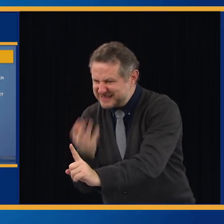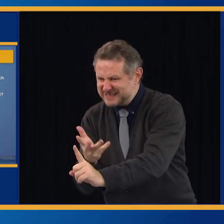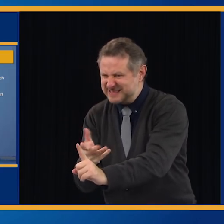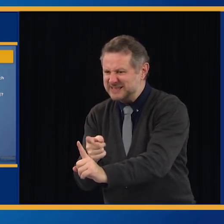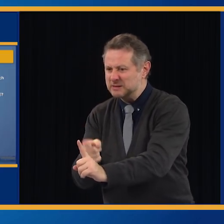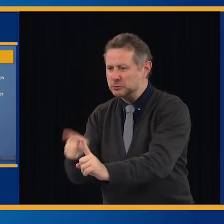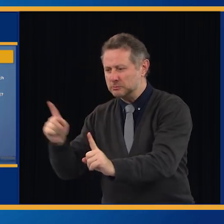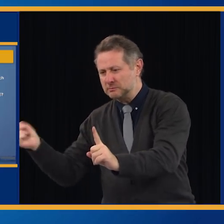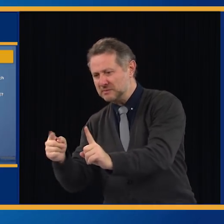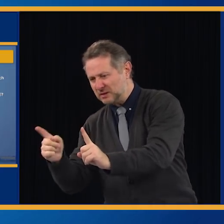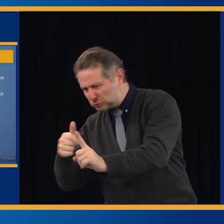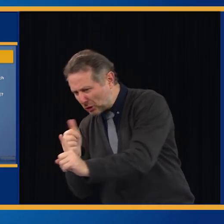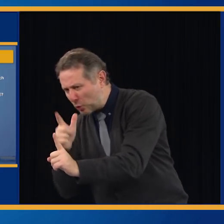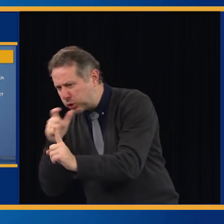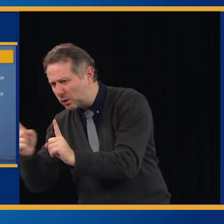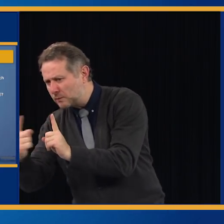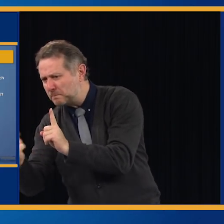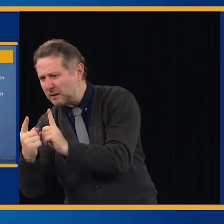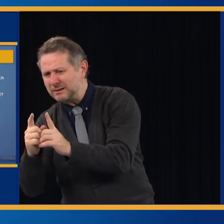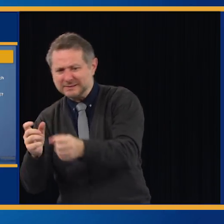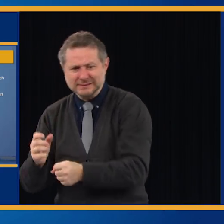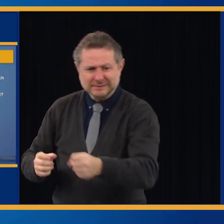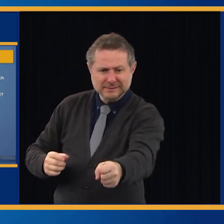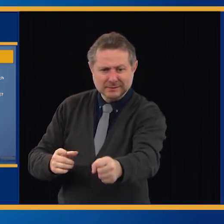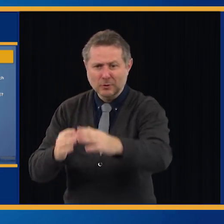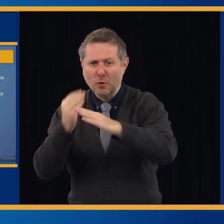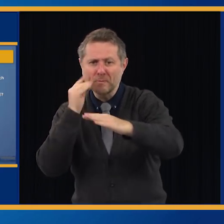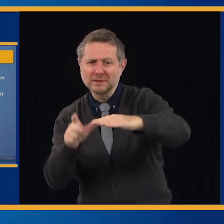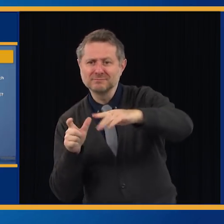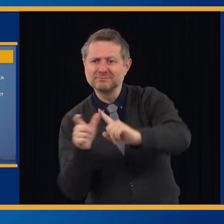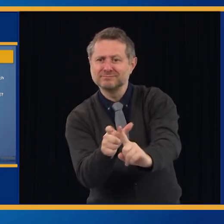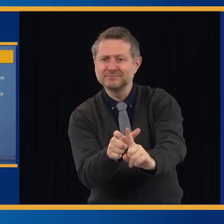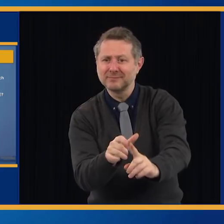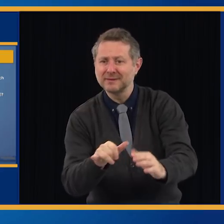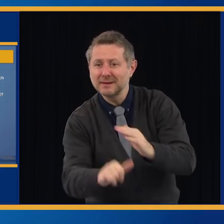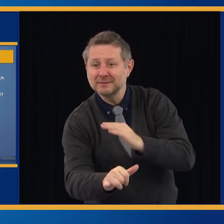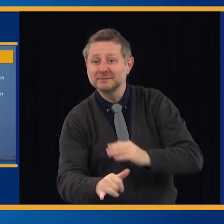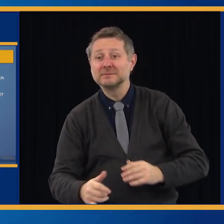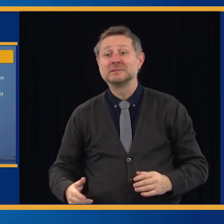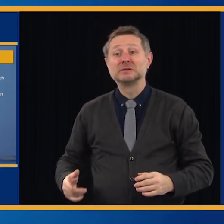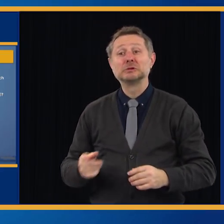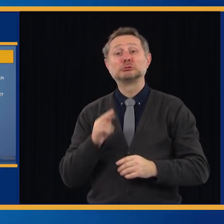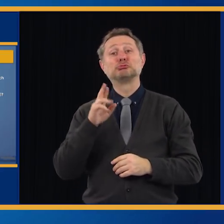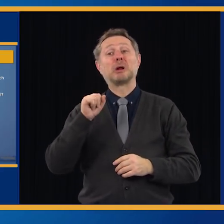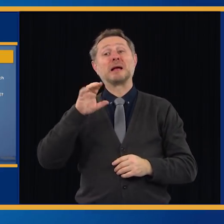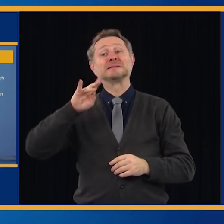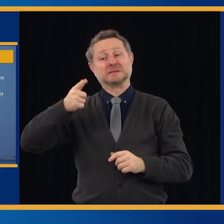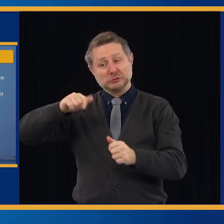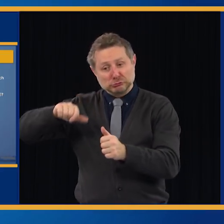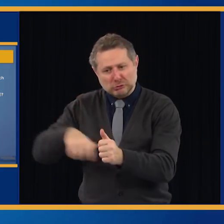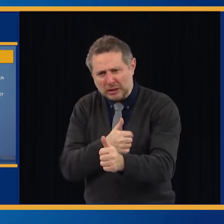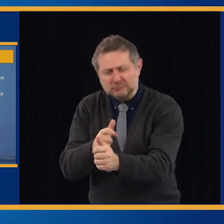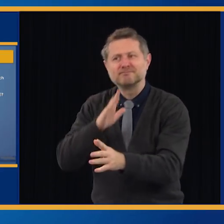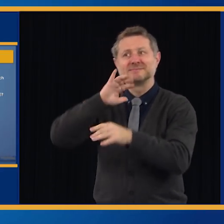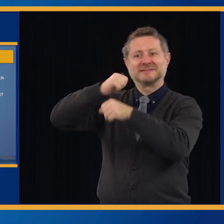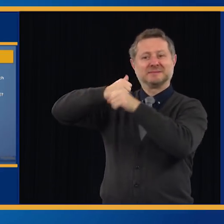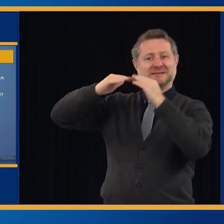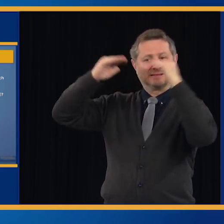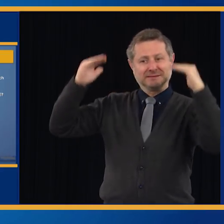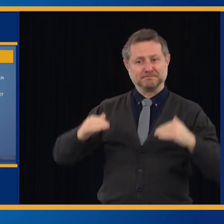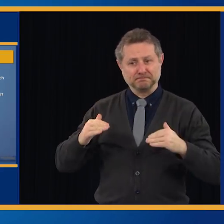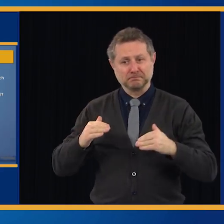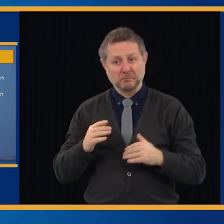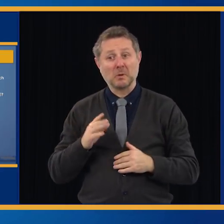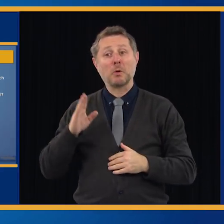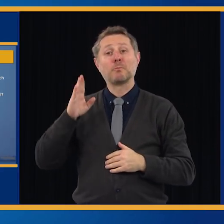system in place? Mayor Bloomberg is helping us organize this. It's never been done before. Nobody ever heard of tracing to